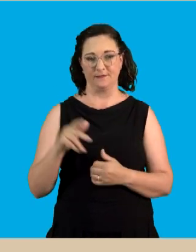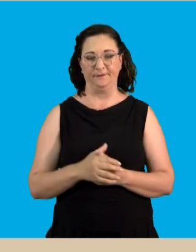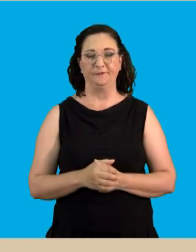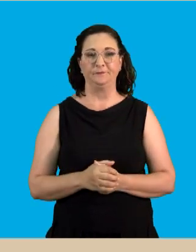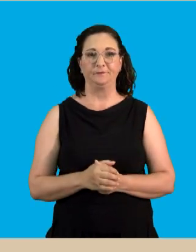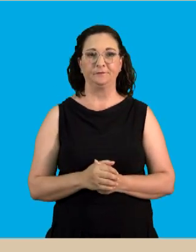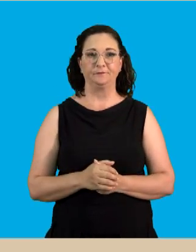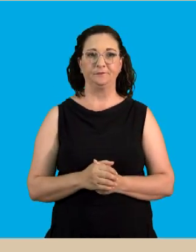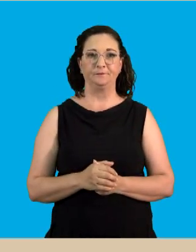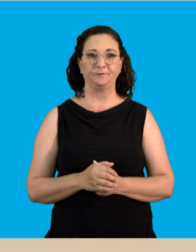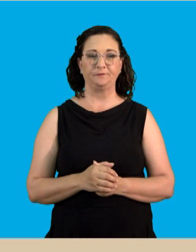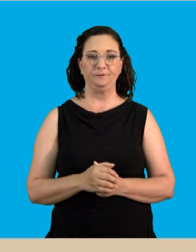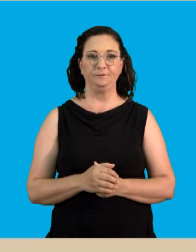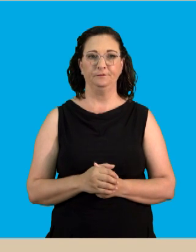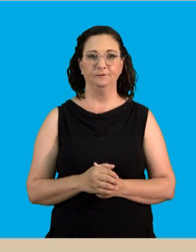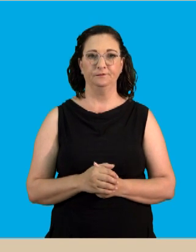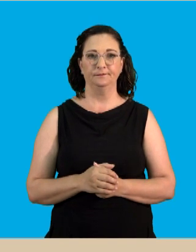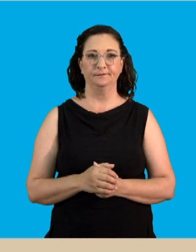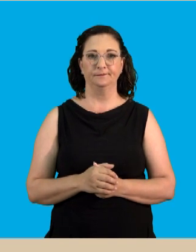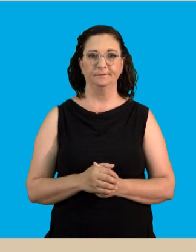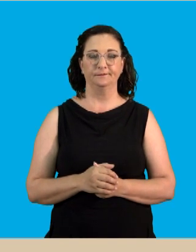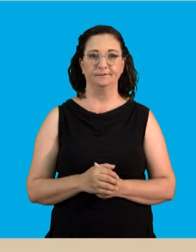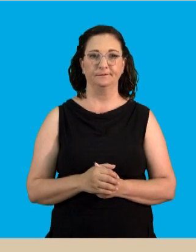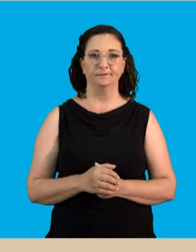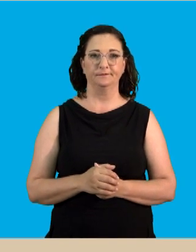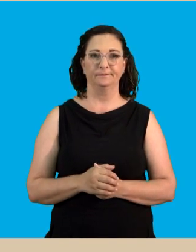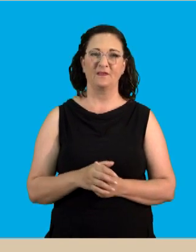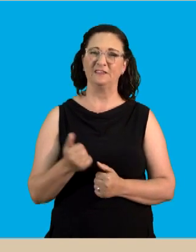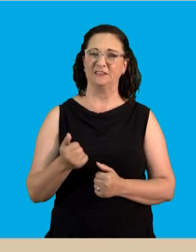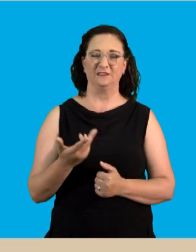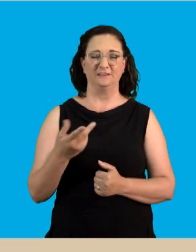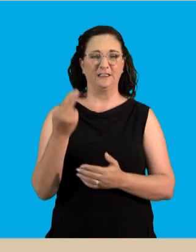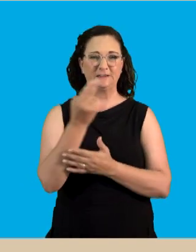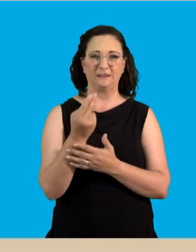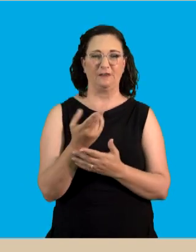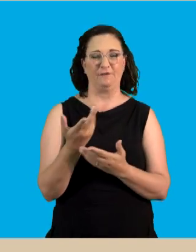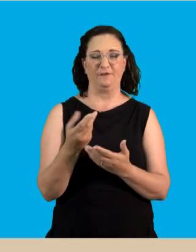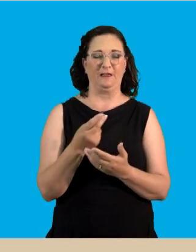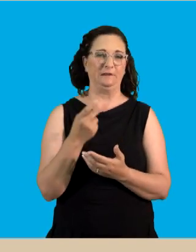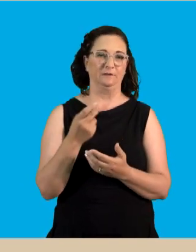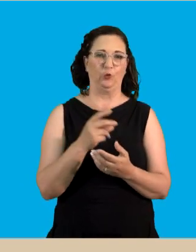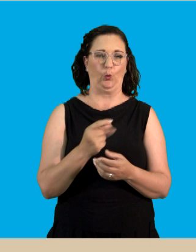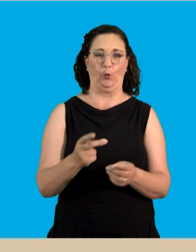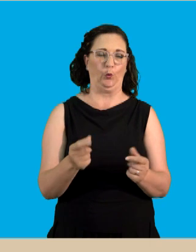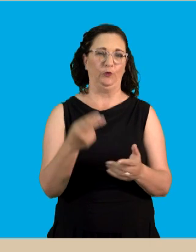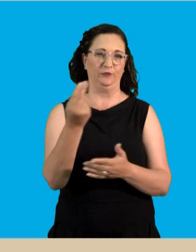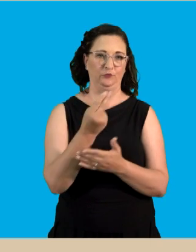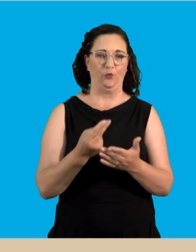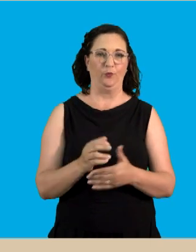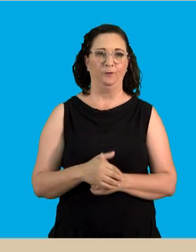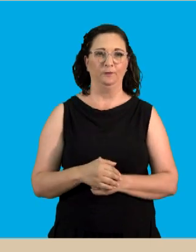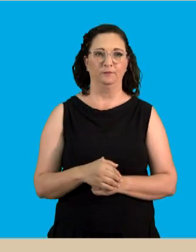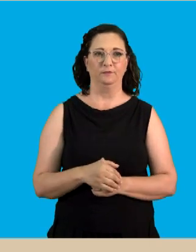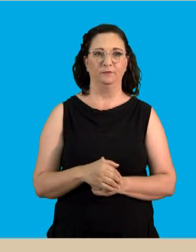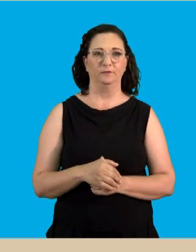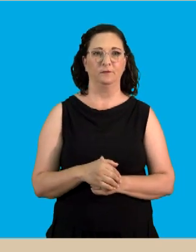disk. Okay, so this is the spiral arm disk, and this is just a rough sketch of how the Milky Way galaxy will